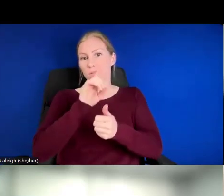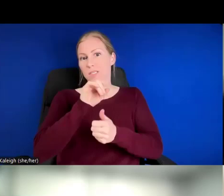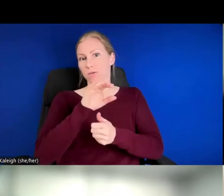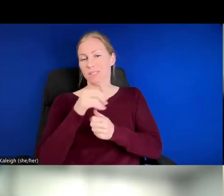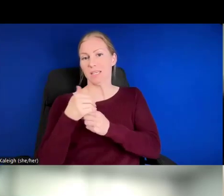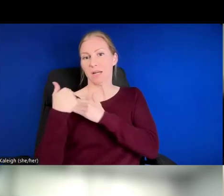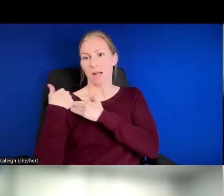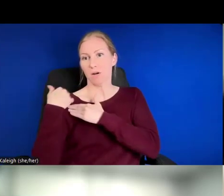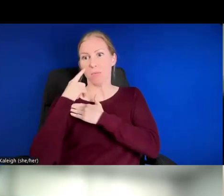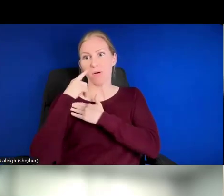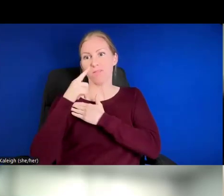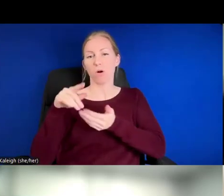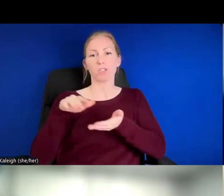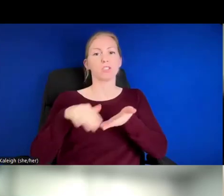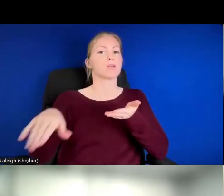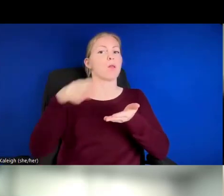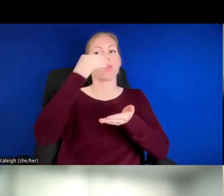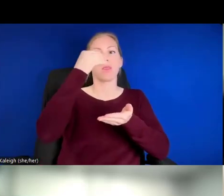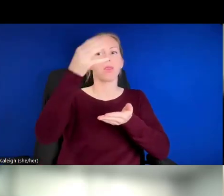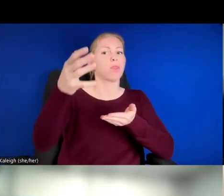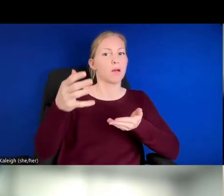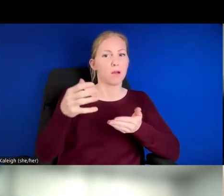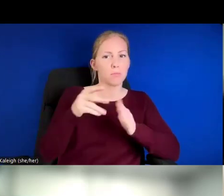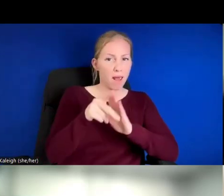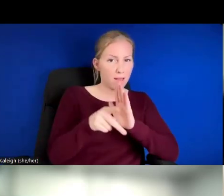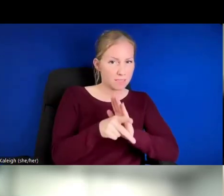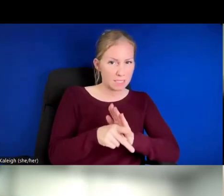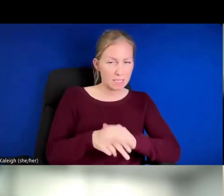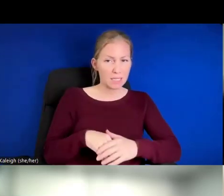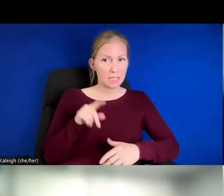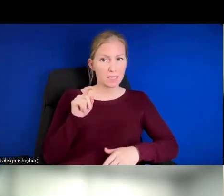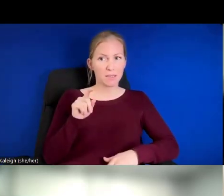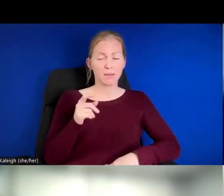flagrant disregard for policies?